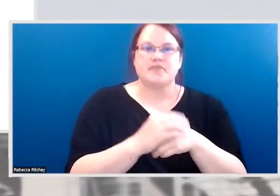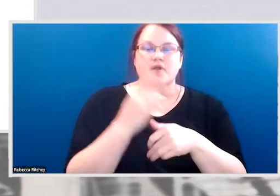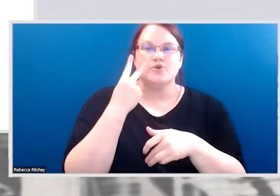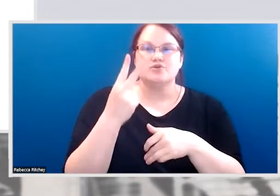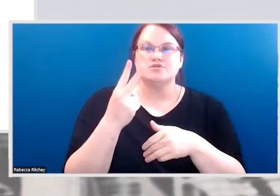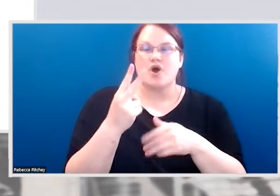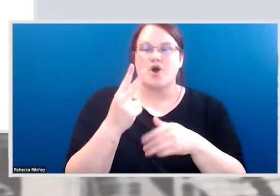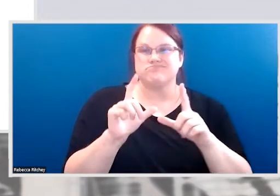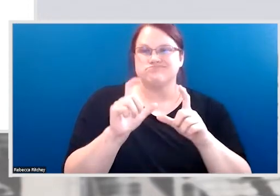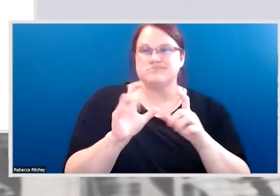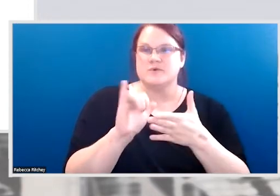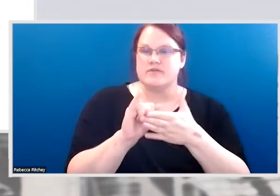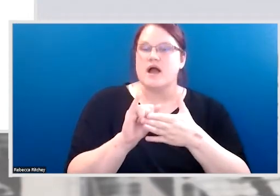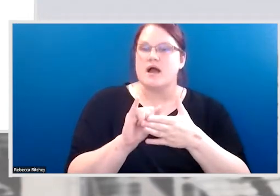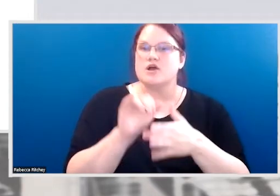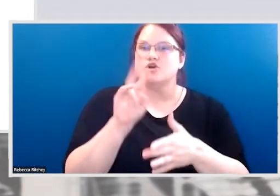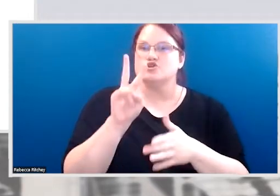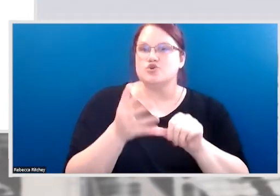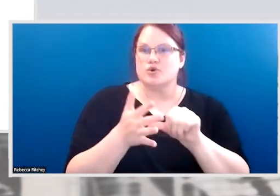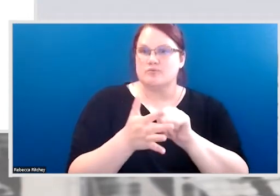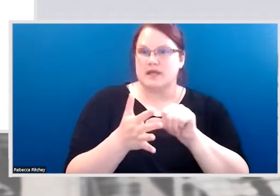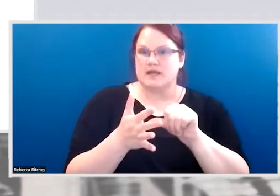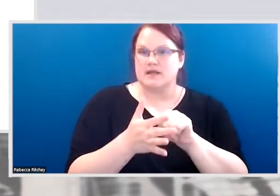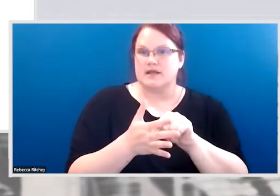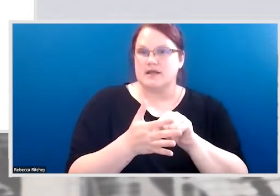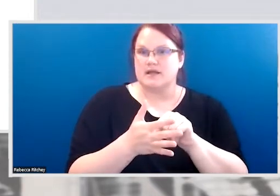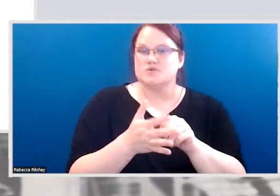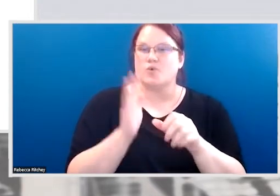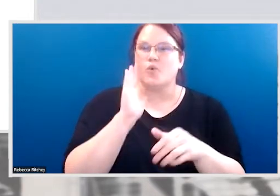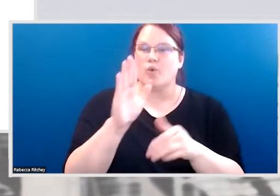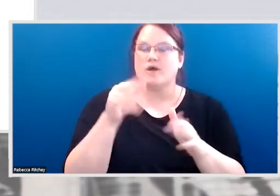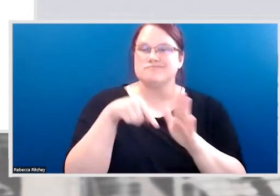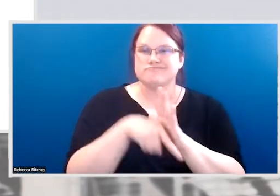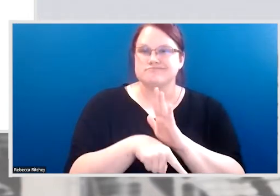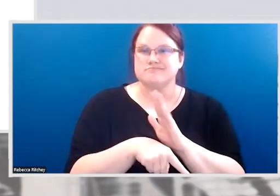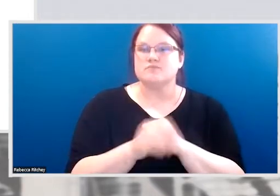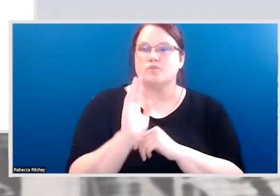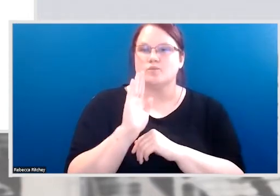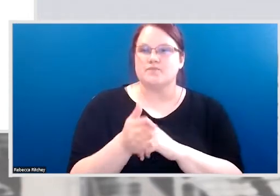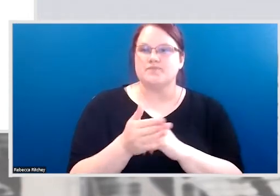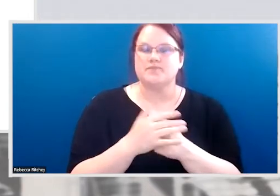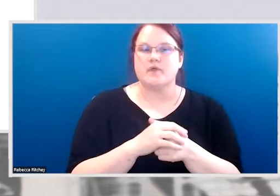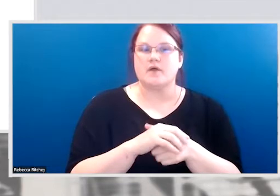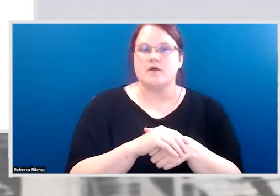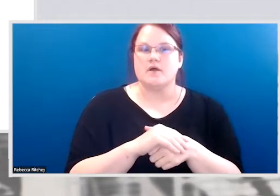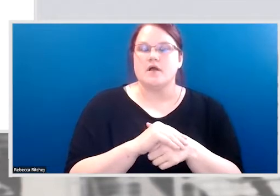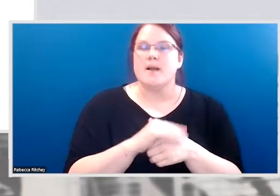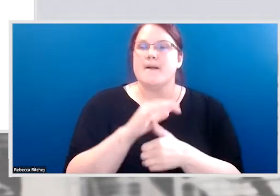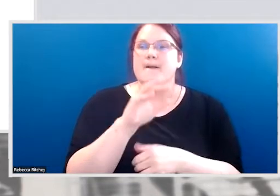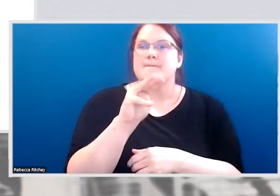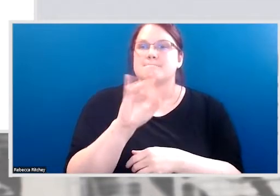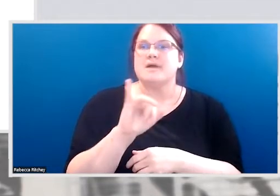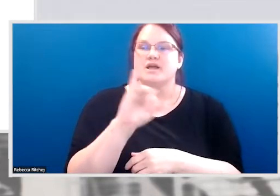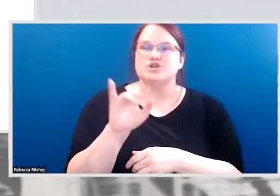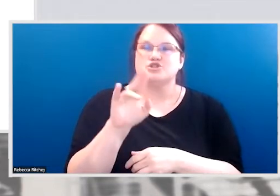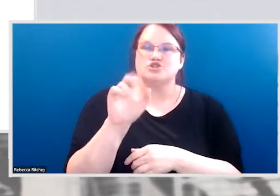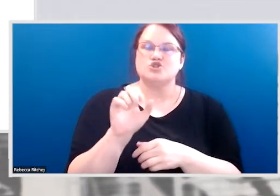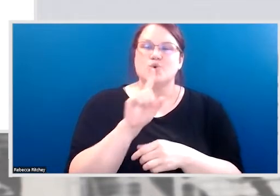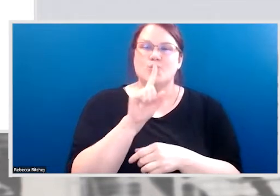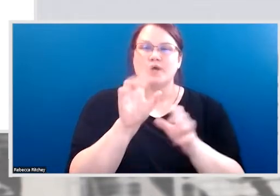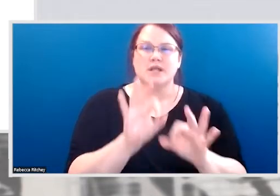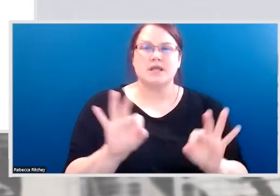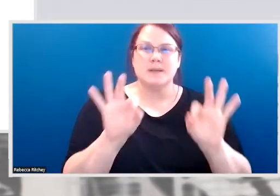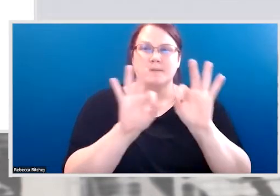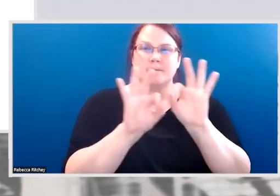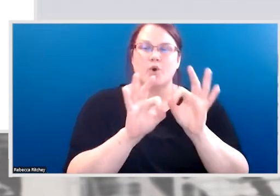that form a little bit ago. It's a 2-pager. We're going to go into some of the details of that in a few slides. And then in May and June are the really crucial months for us. That's when we